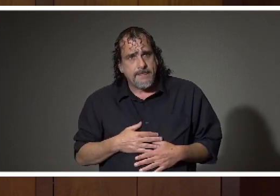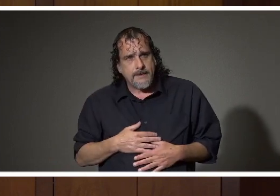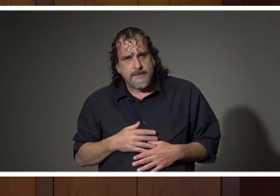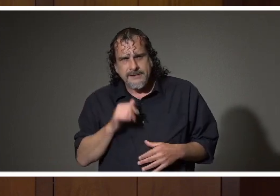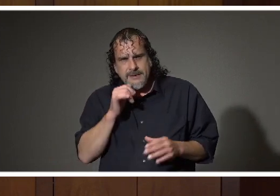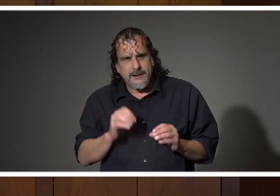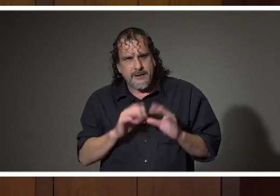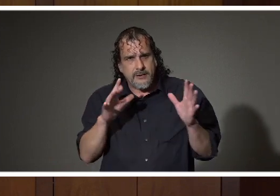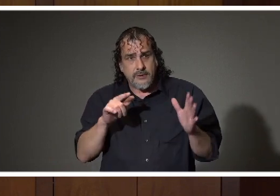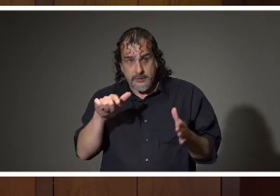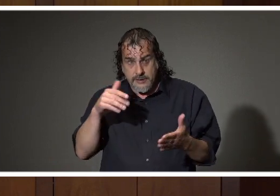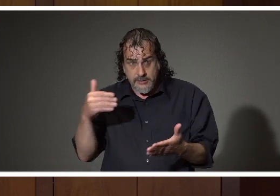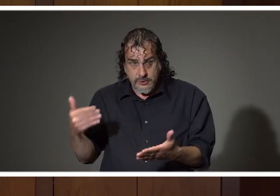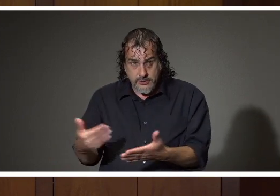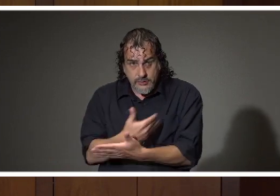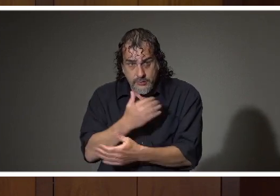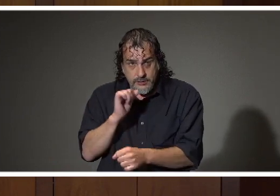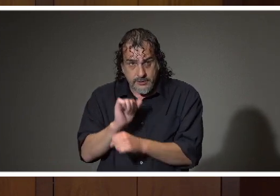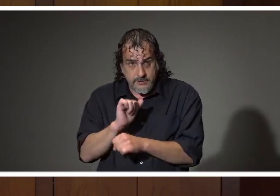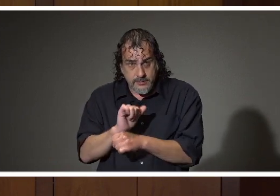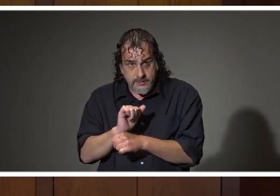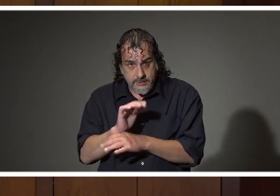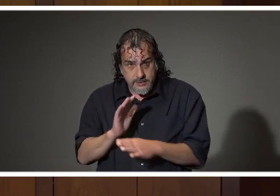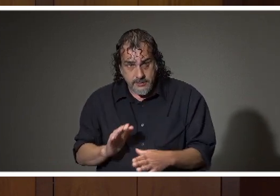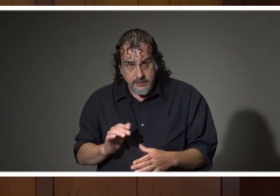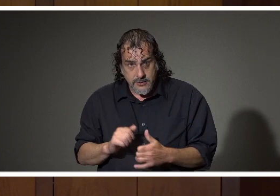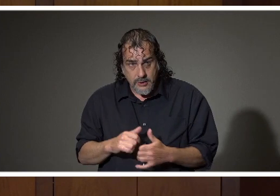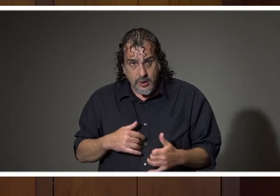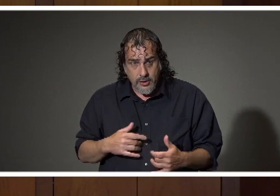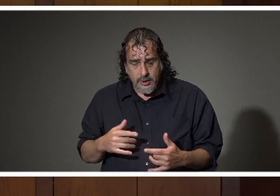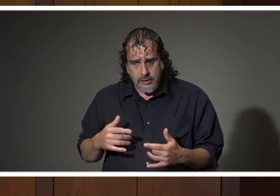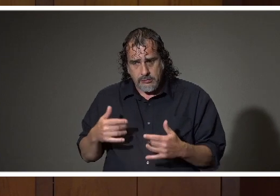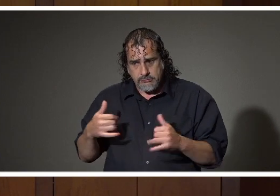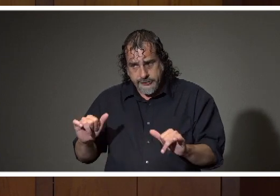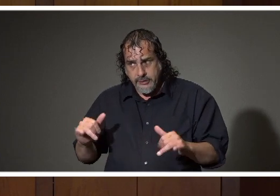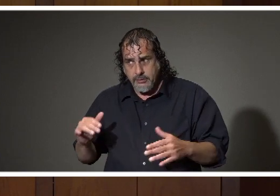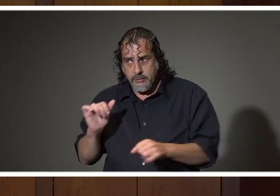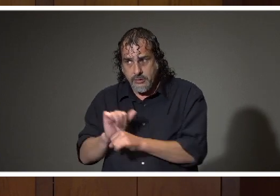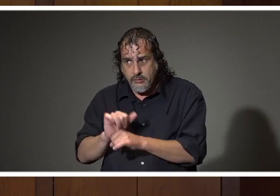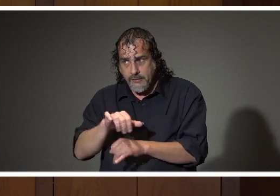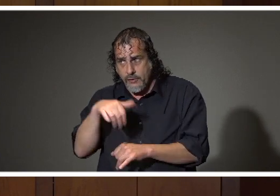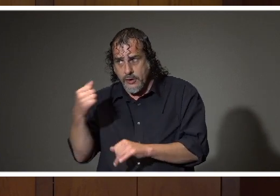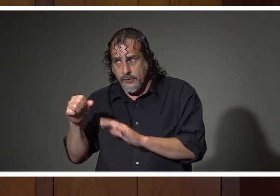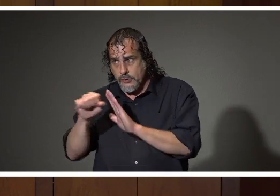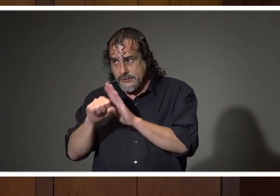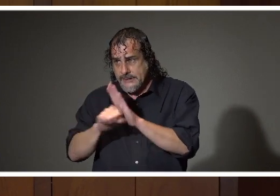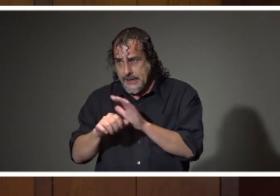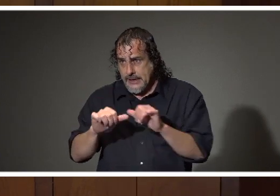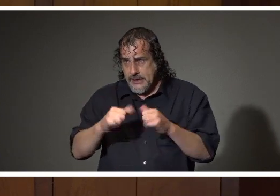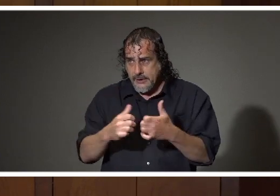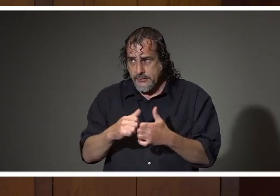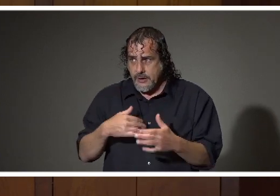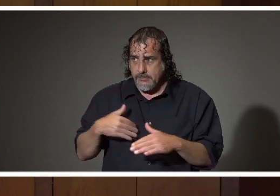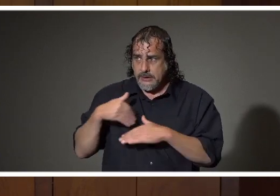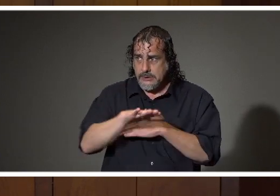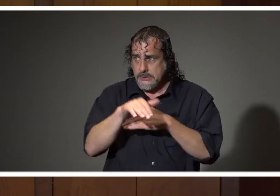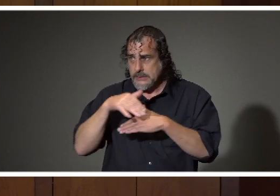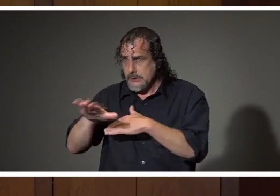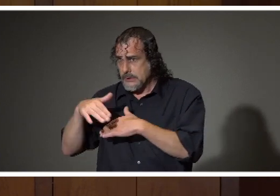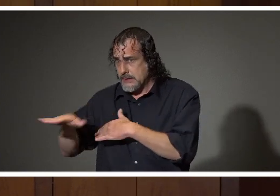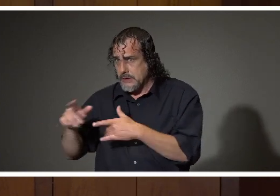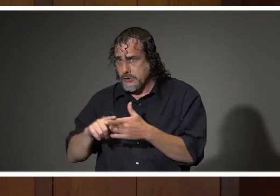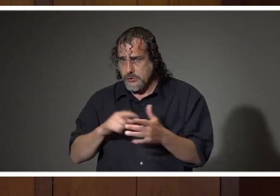these new employees or are they existing employees for some state agency that are being sent to